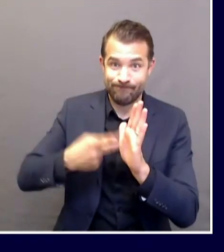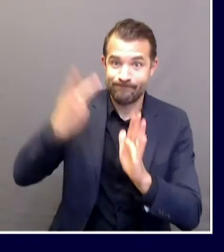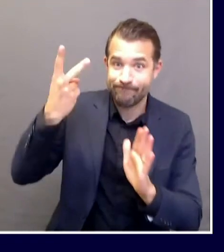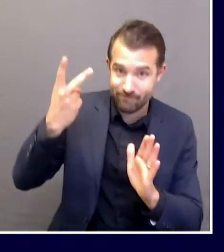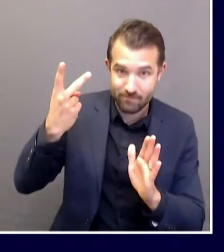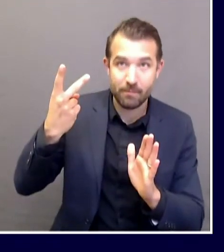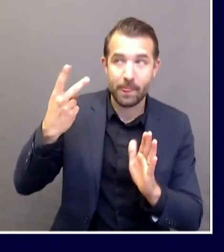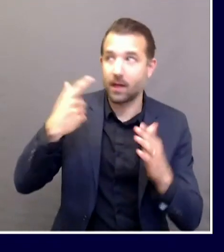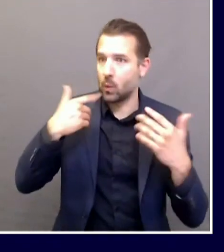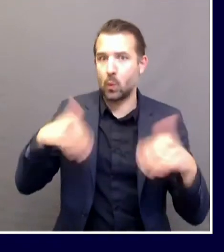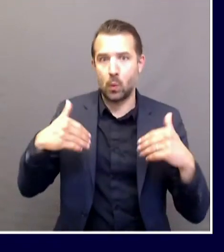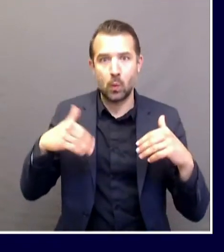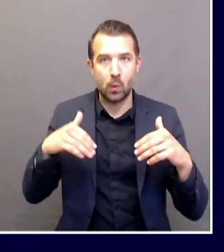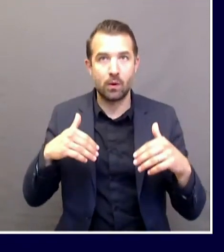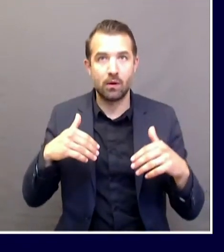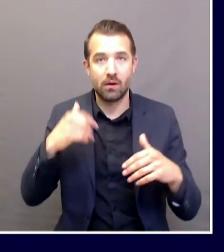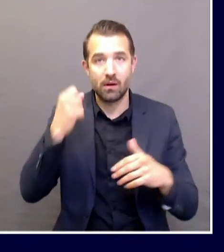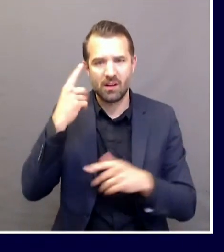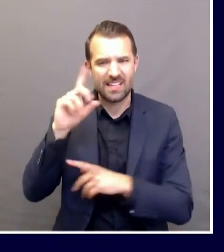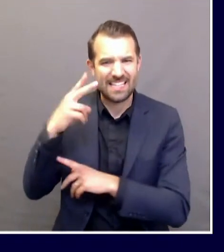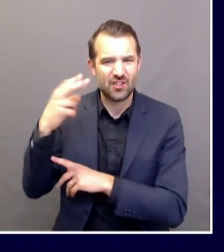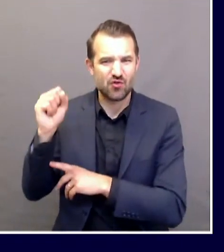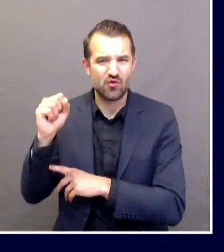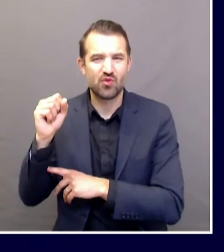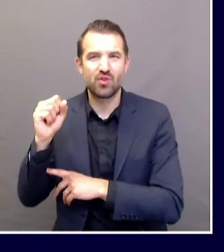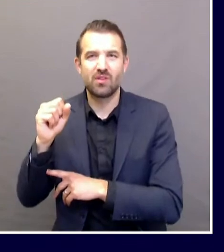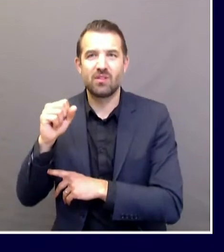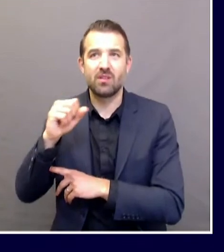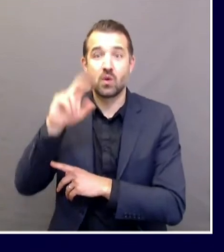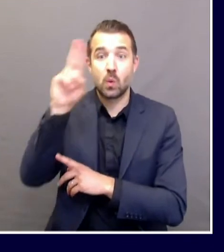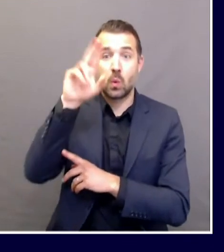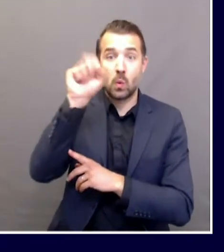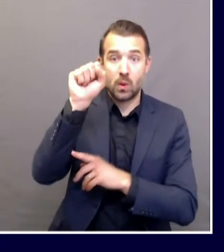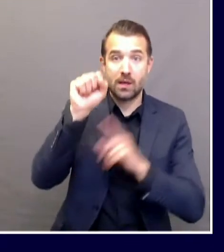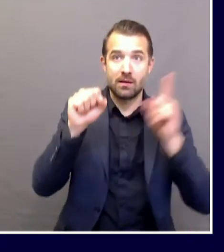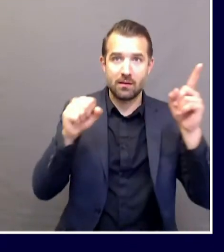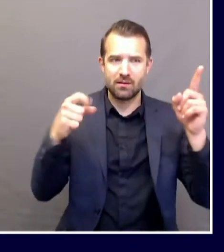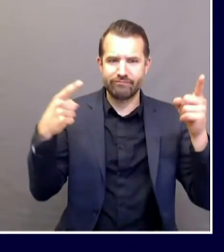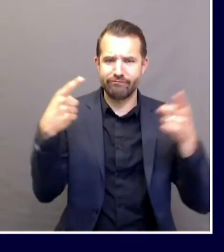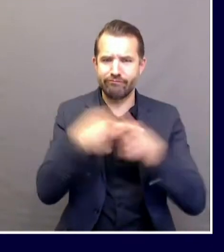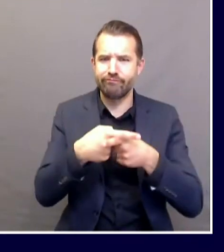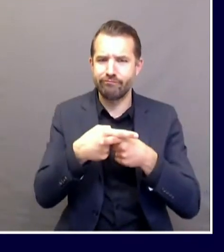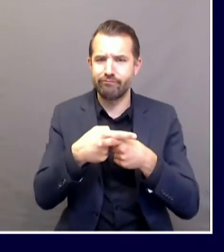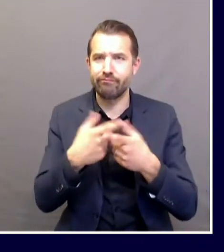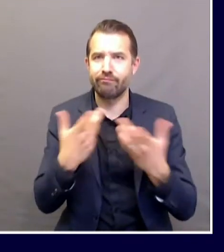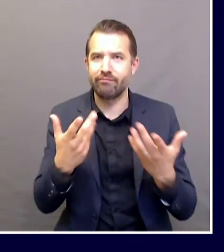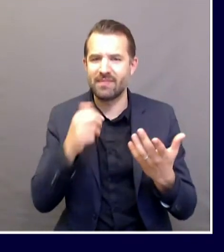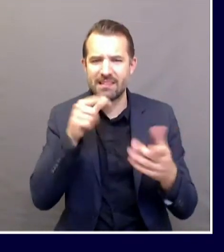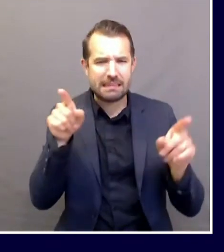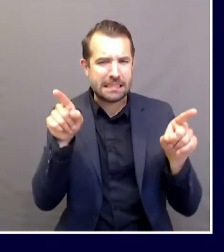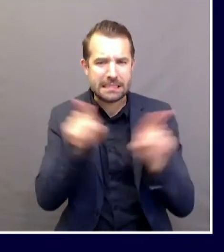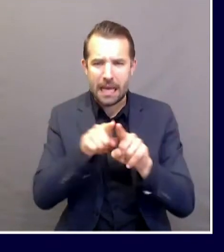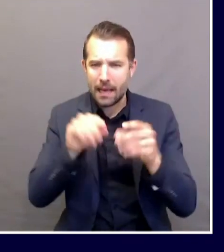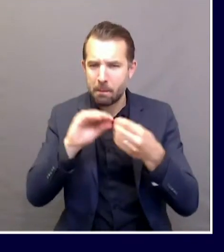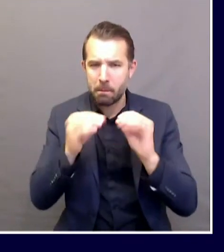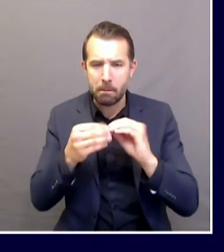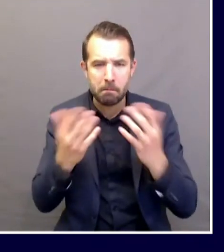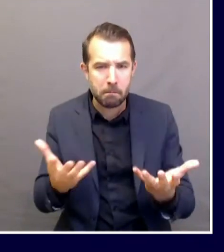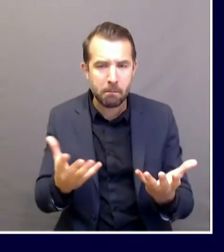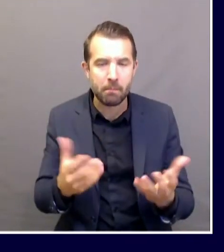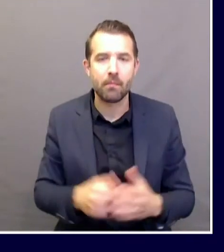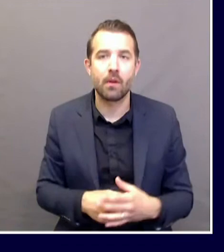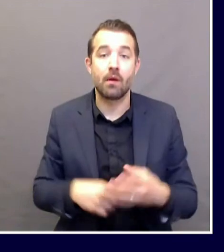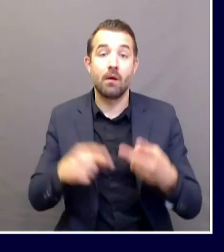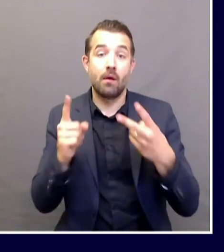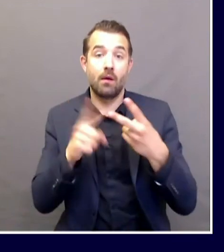federal government released yesterday. So if you could just kind of explain what's happening there. And related to that, if the